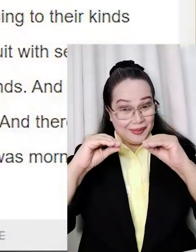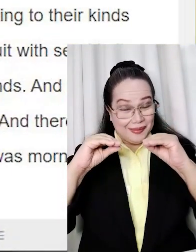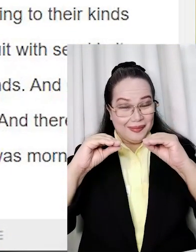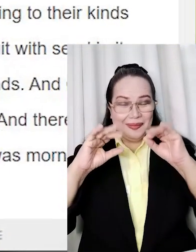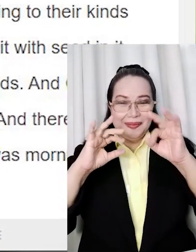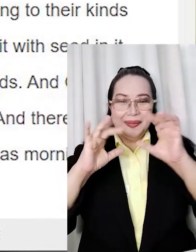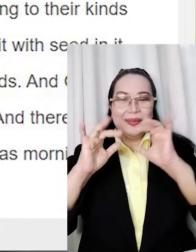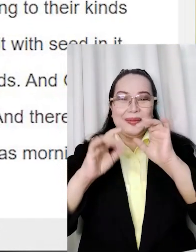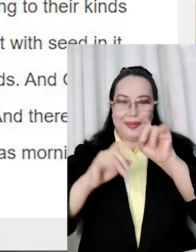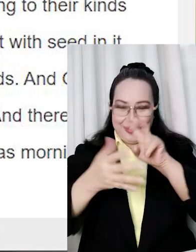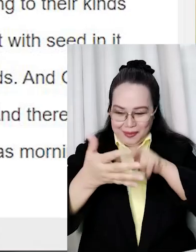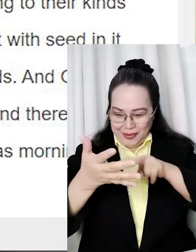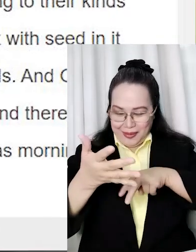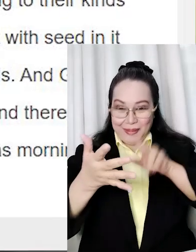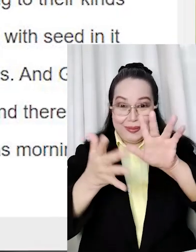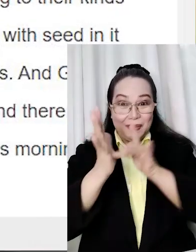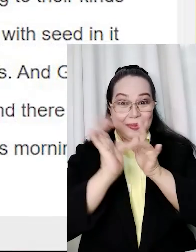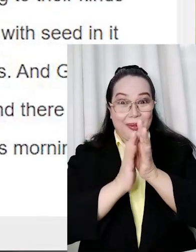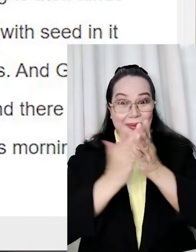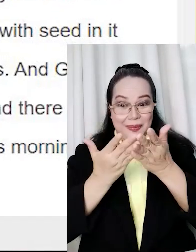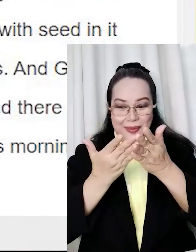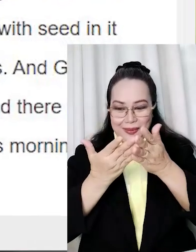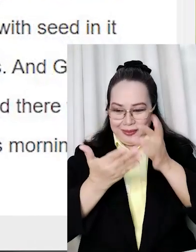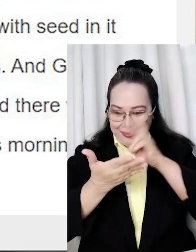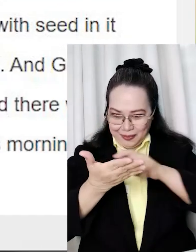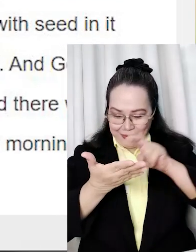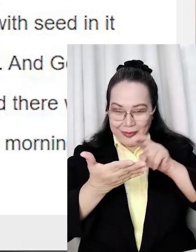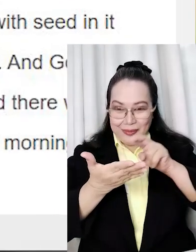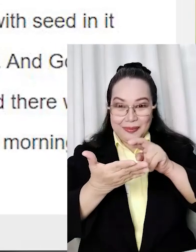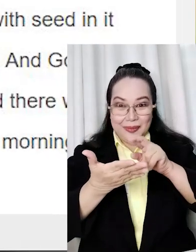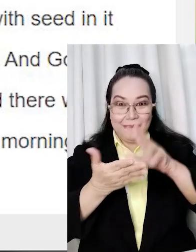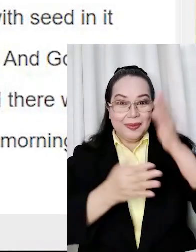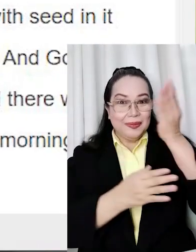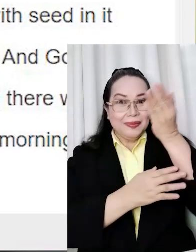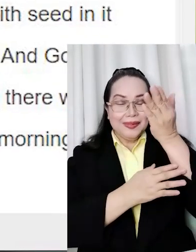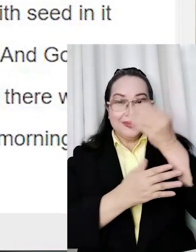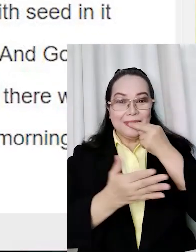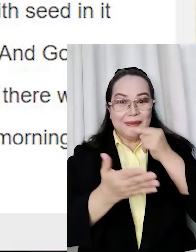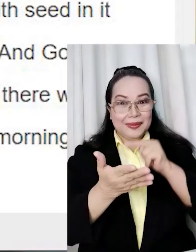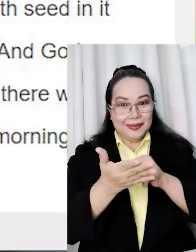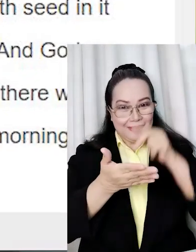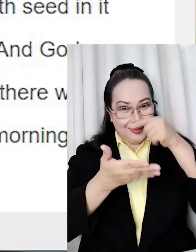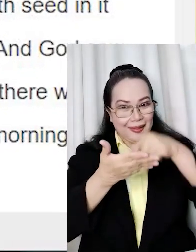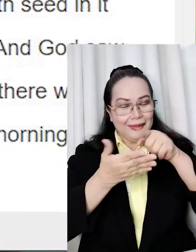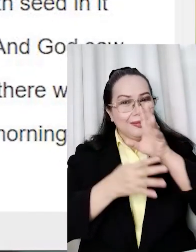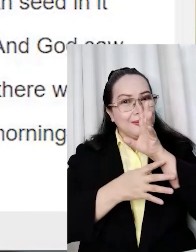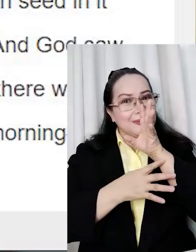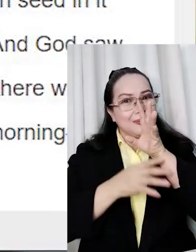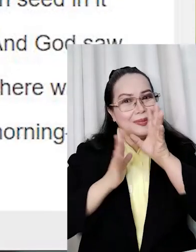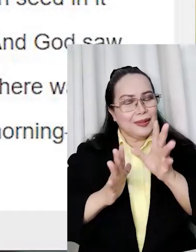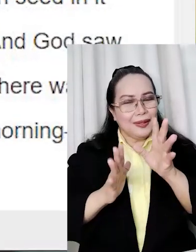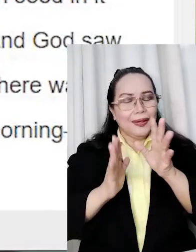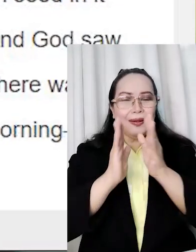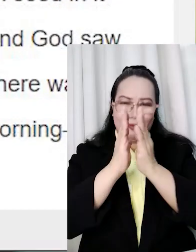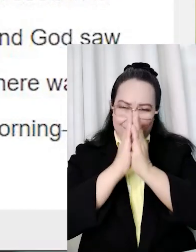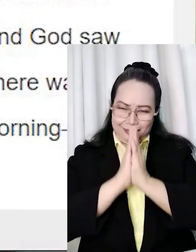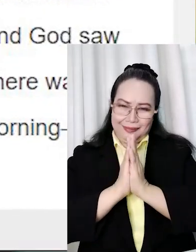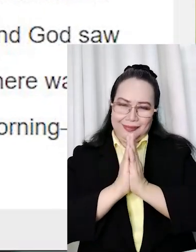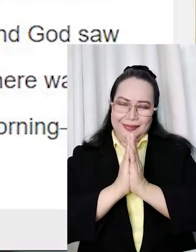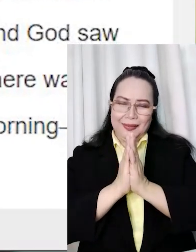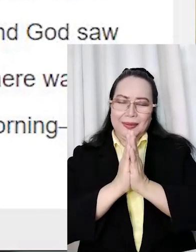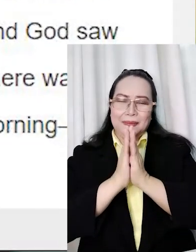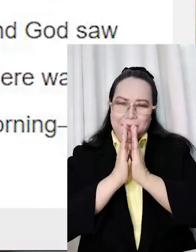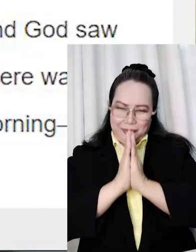you can also read your Bible, review sermon notes, share quotes from the speaker, ask for a private prayer